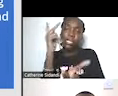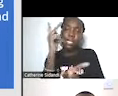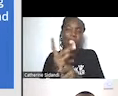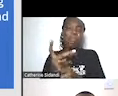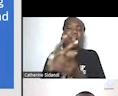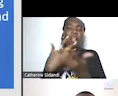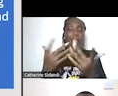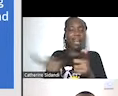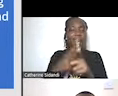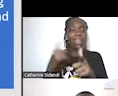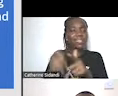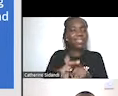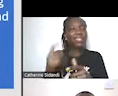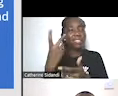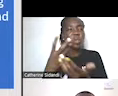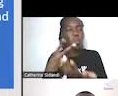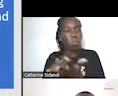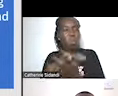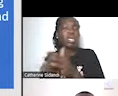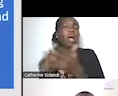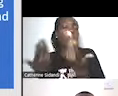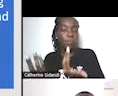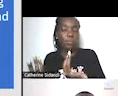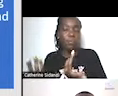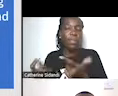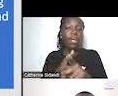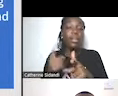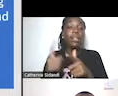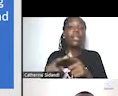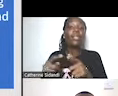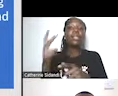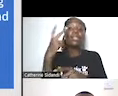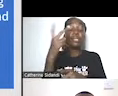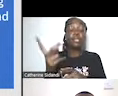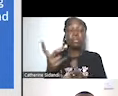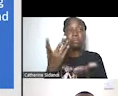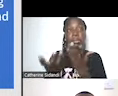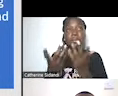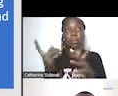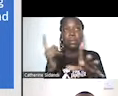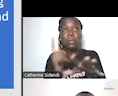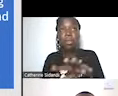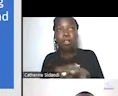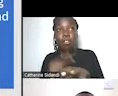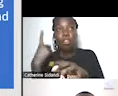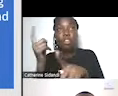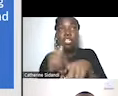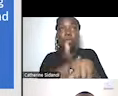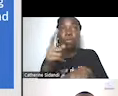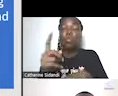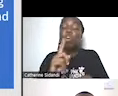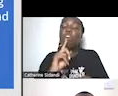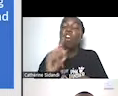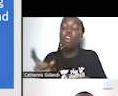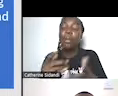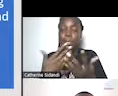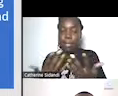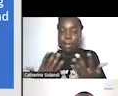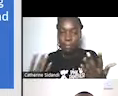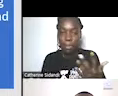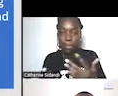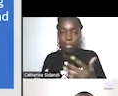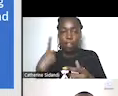storage cost? What is the lead time of the products coming to, since from the time you are ordering your product to the time they're being